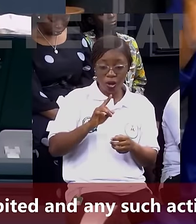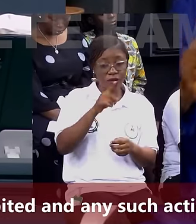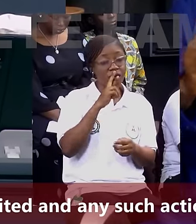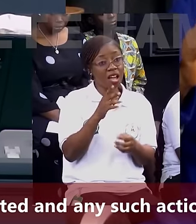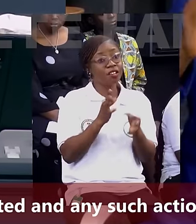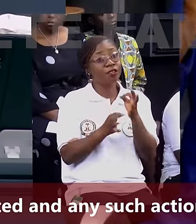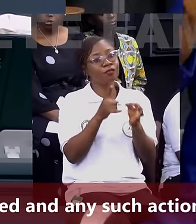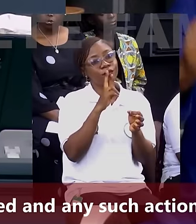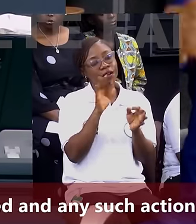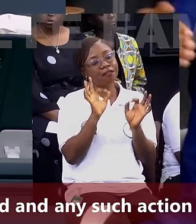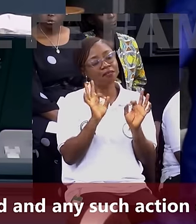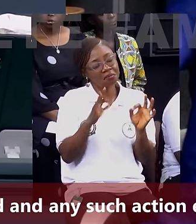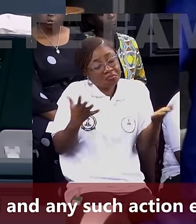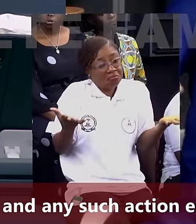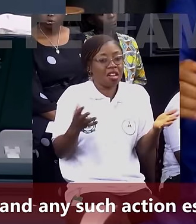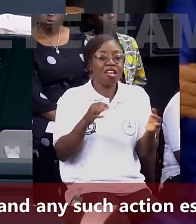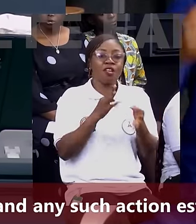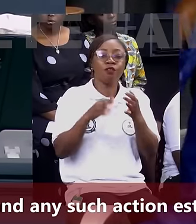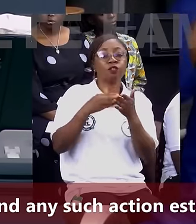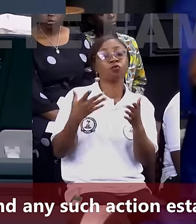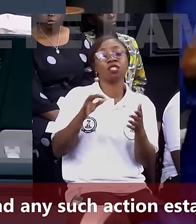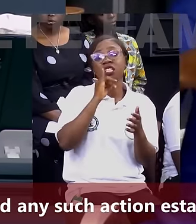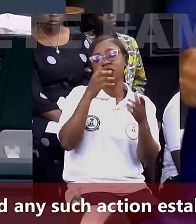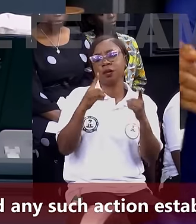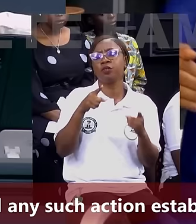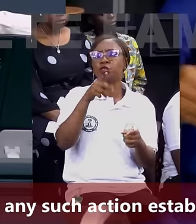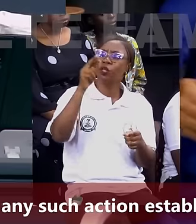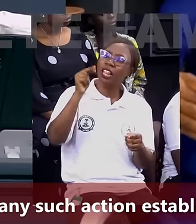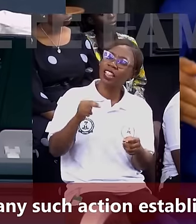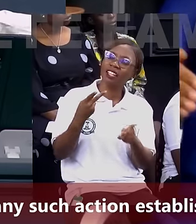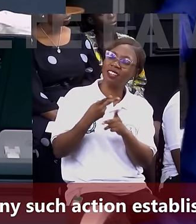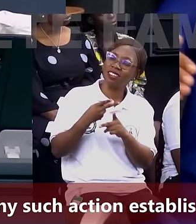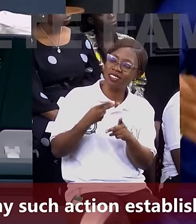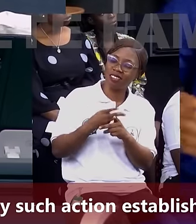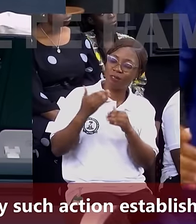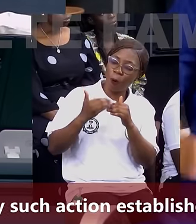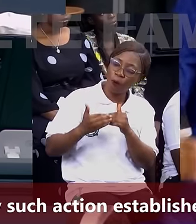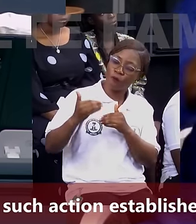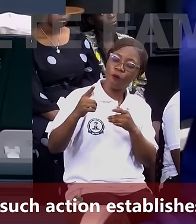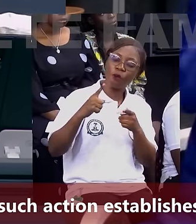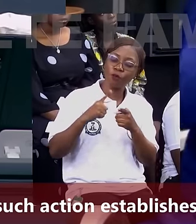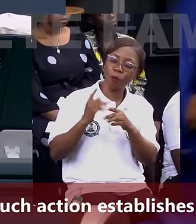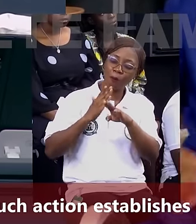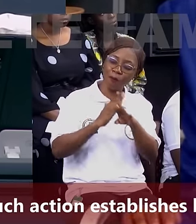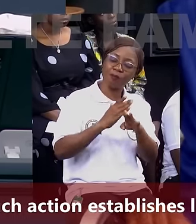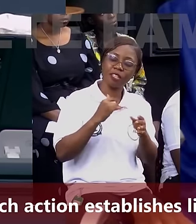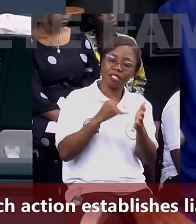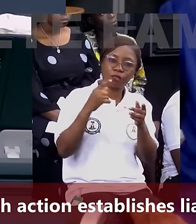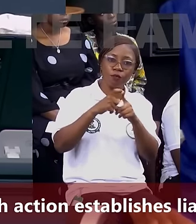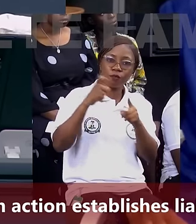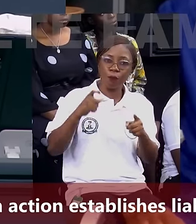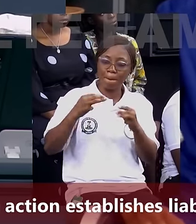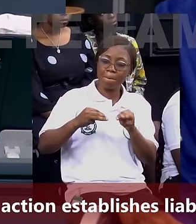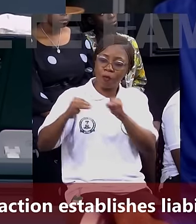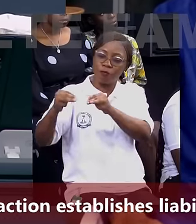But if something is happening, then you need care on, you know, as going forward to prevent it from moving